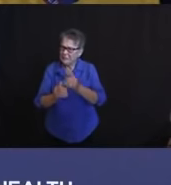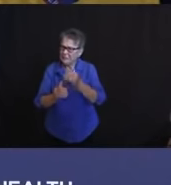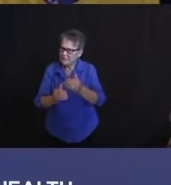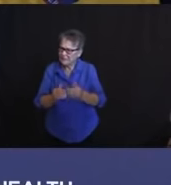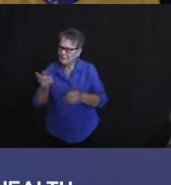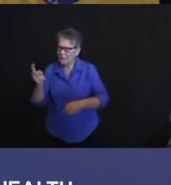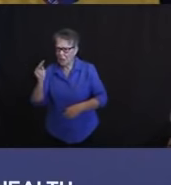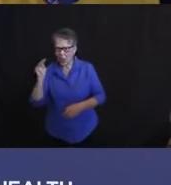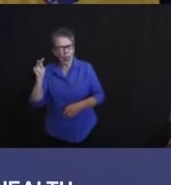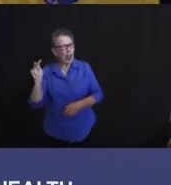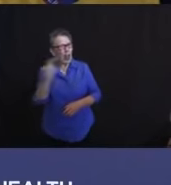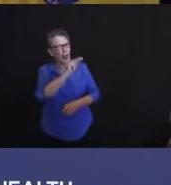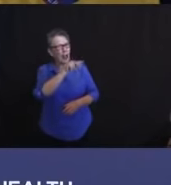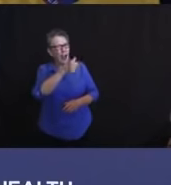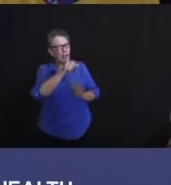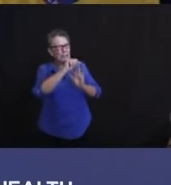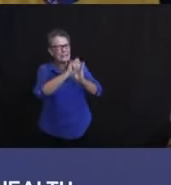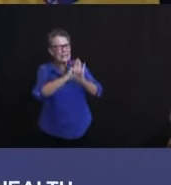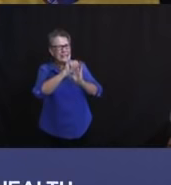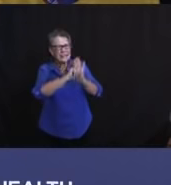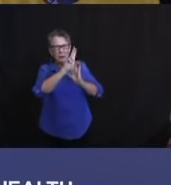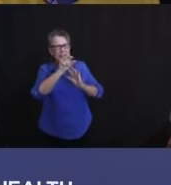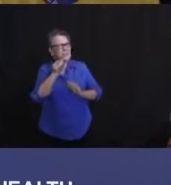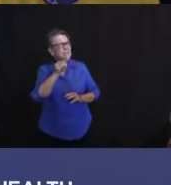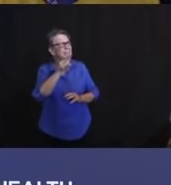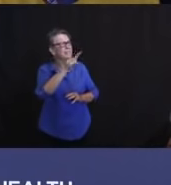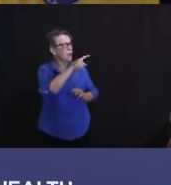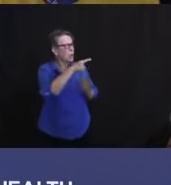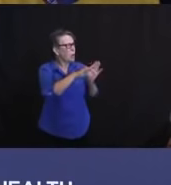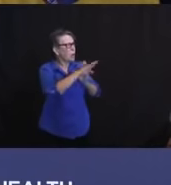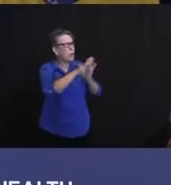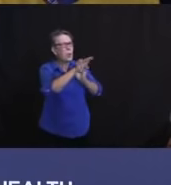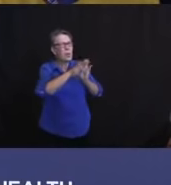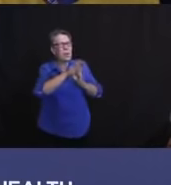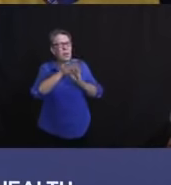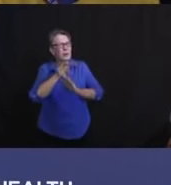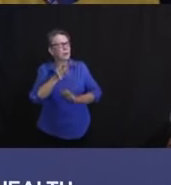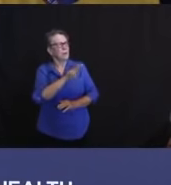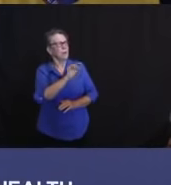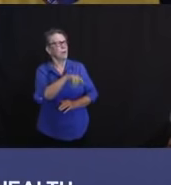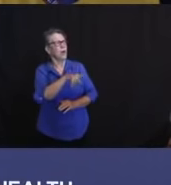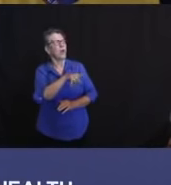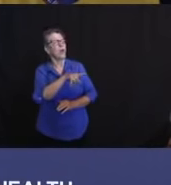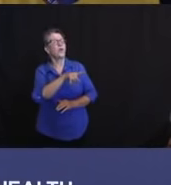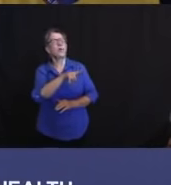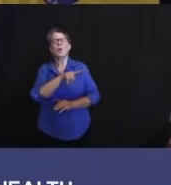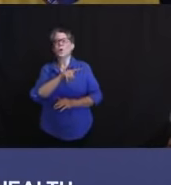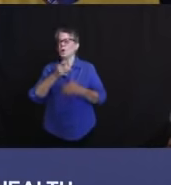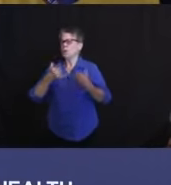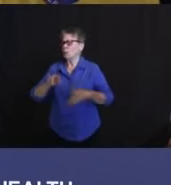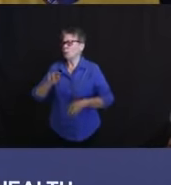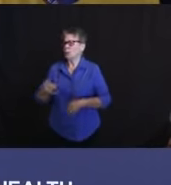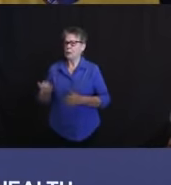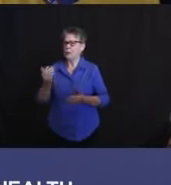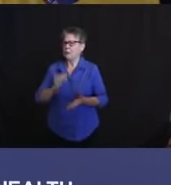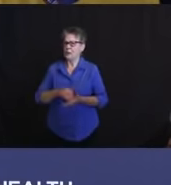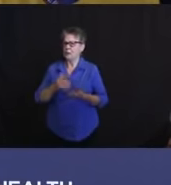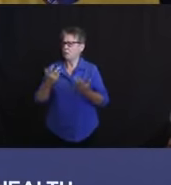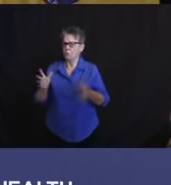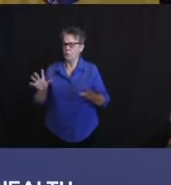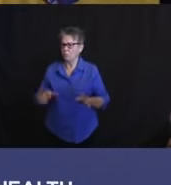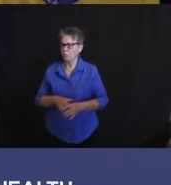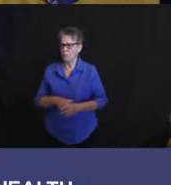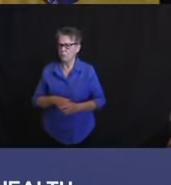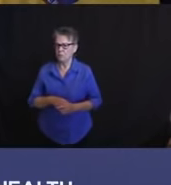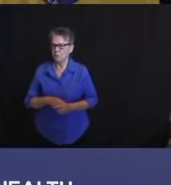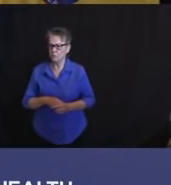Governor, just a couple questions from NJTV News viewers. They're looking for some July 4th holiday guidance. Should people just stay